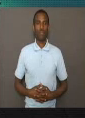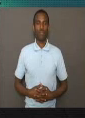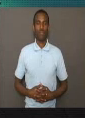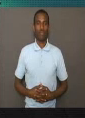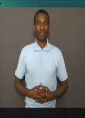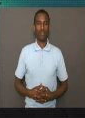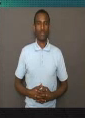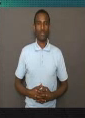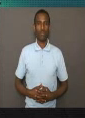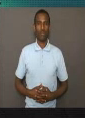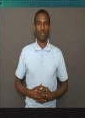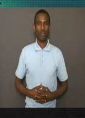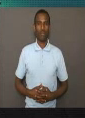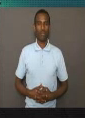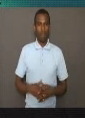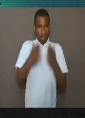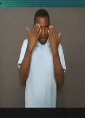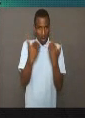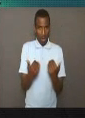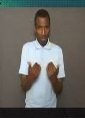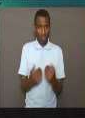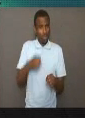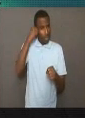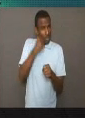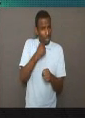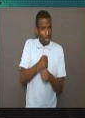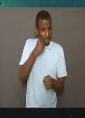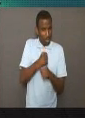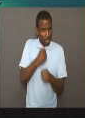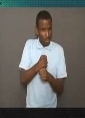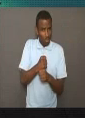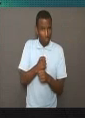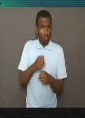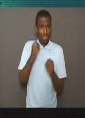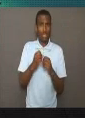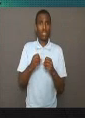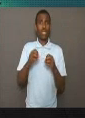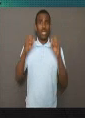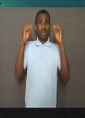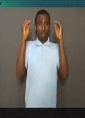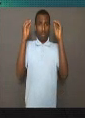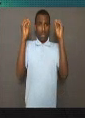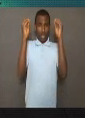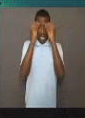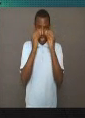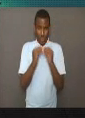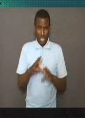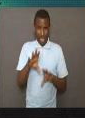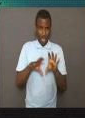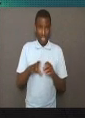In order to calculate the work done against a restoring